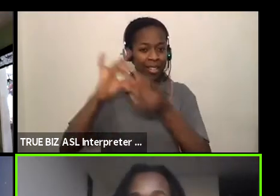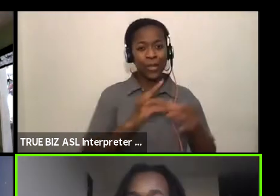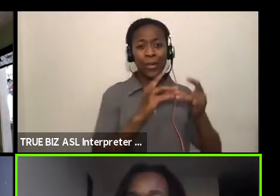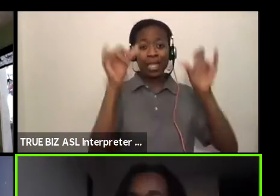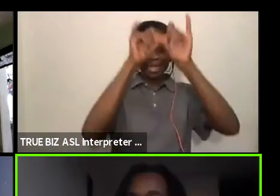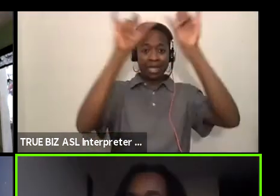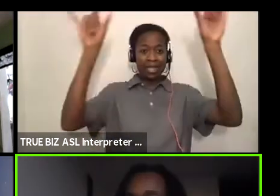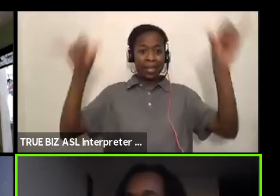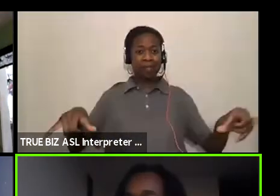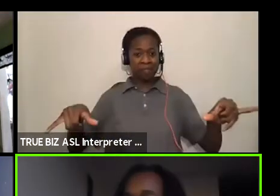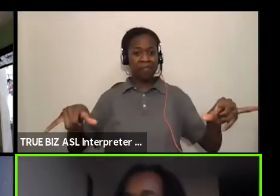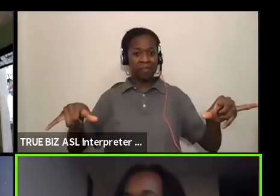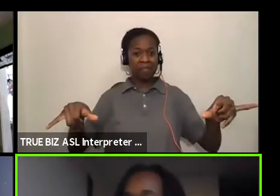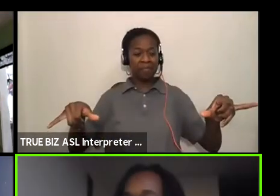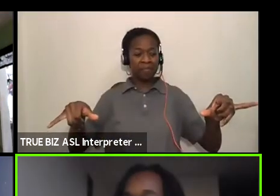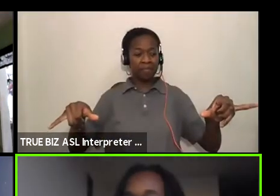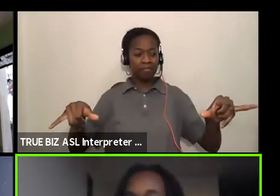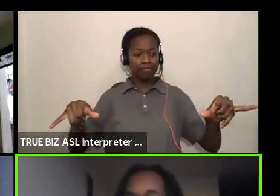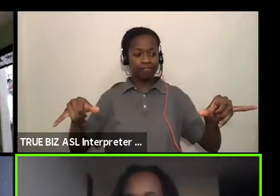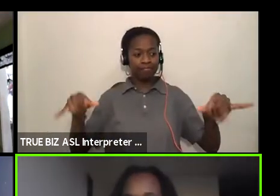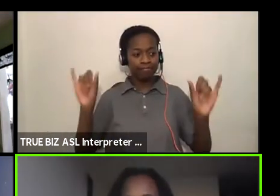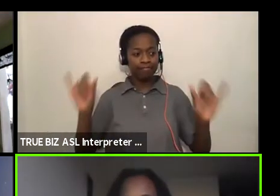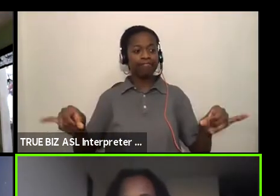are structured to